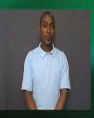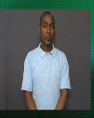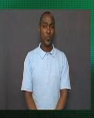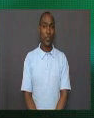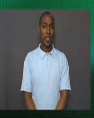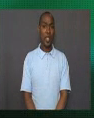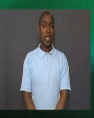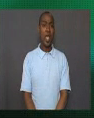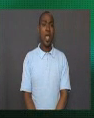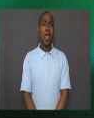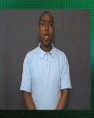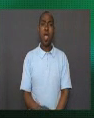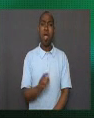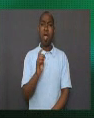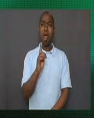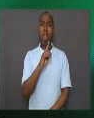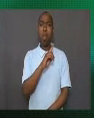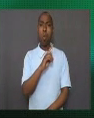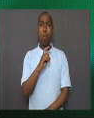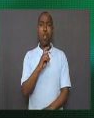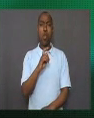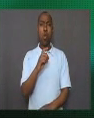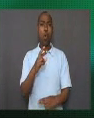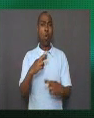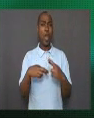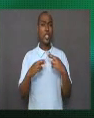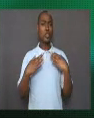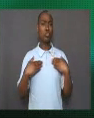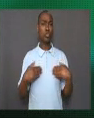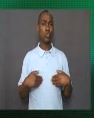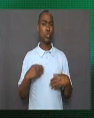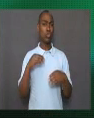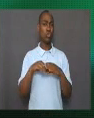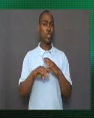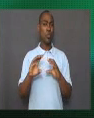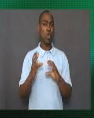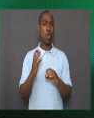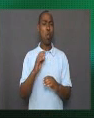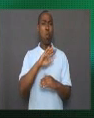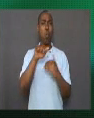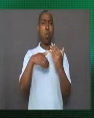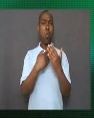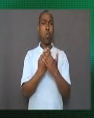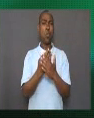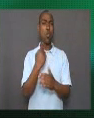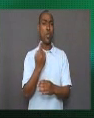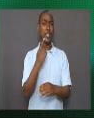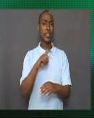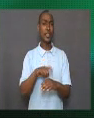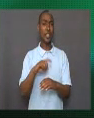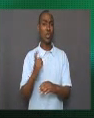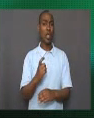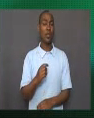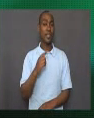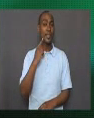Hundreds of reactions occur in the body at all times, and enzymes